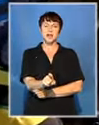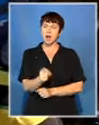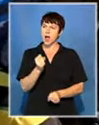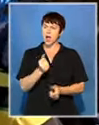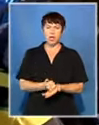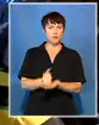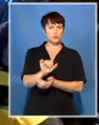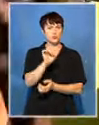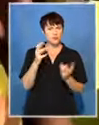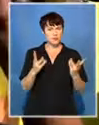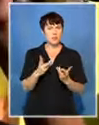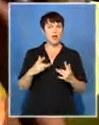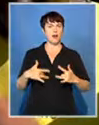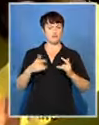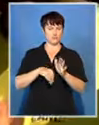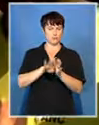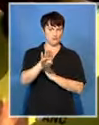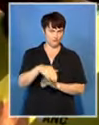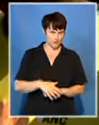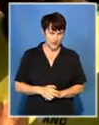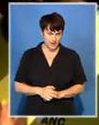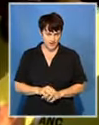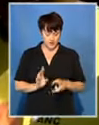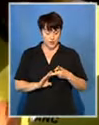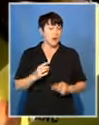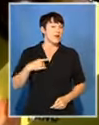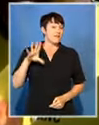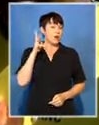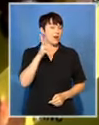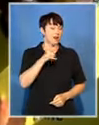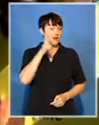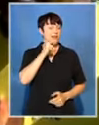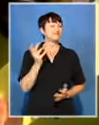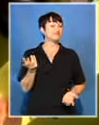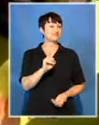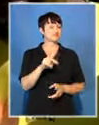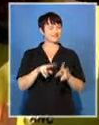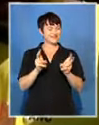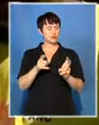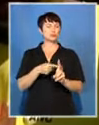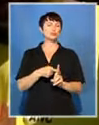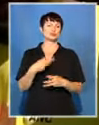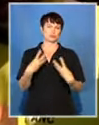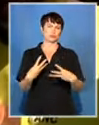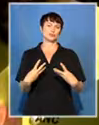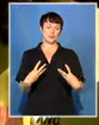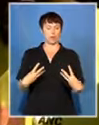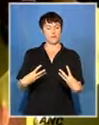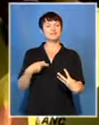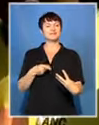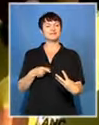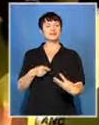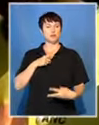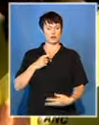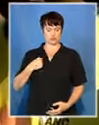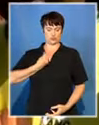the lives of people of South Africa. I want to hear more on employment, we youth as a South Africa, because we